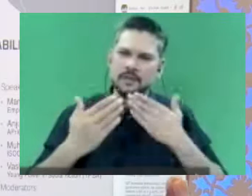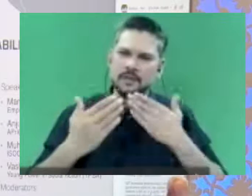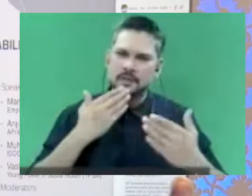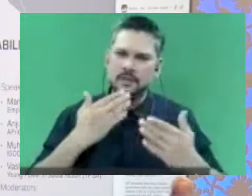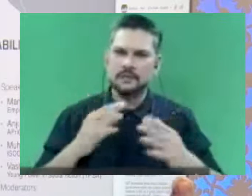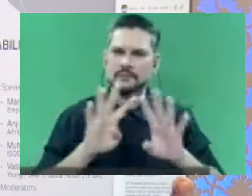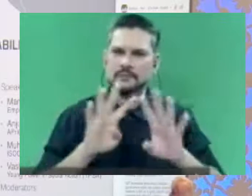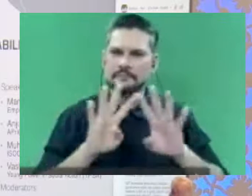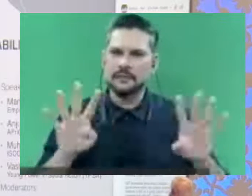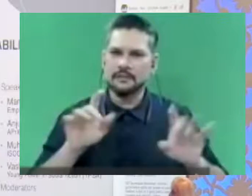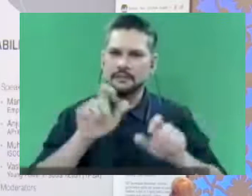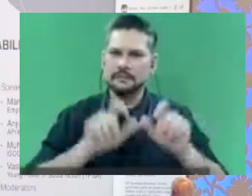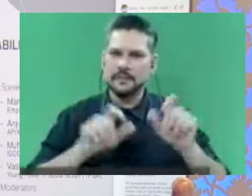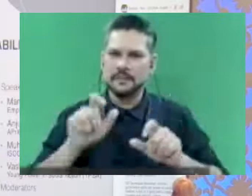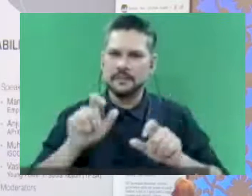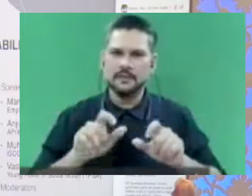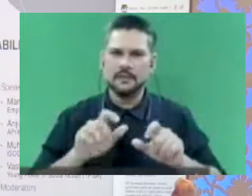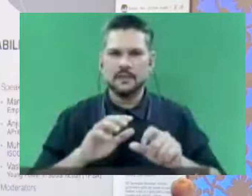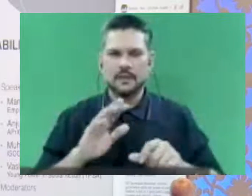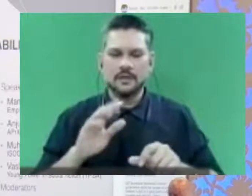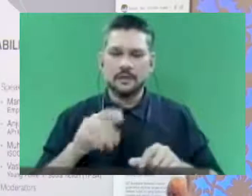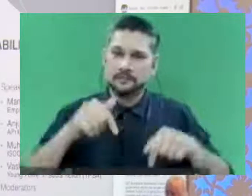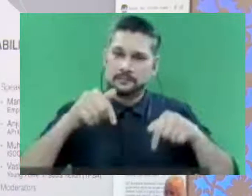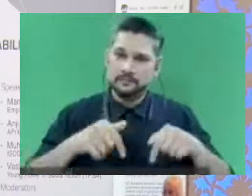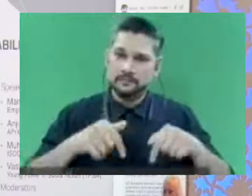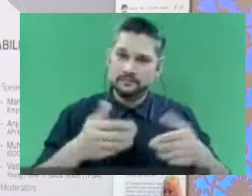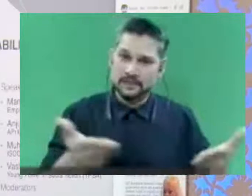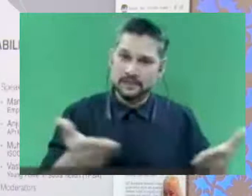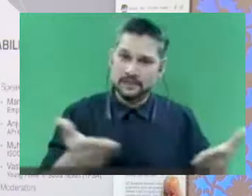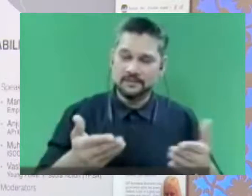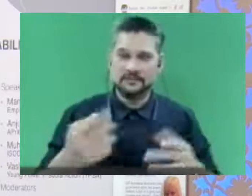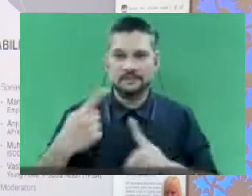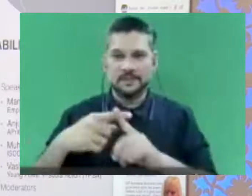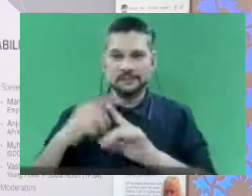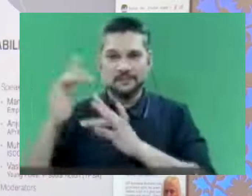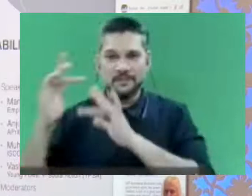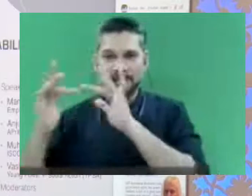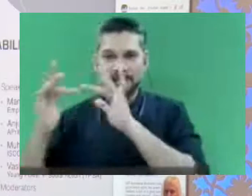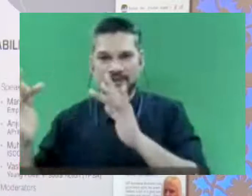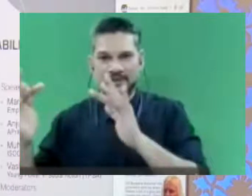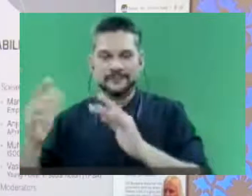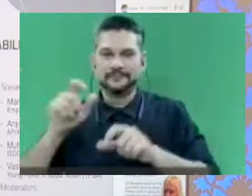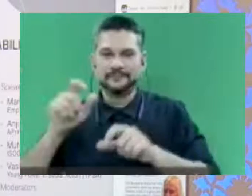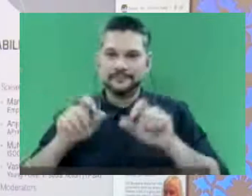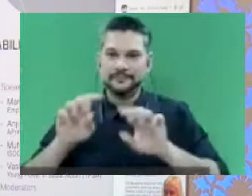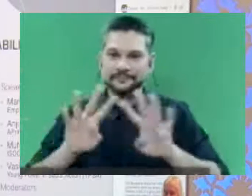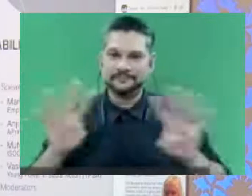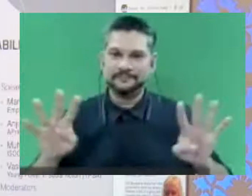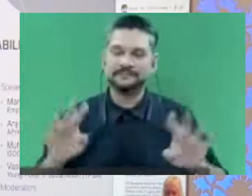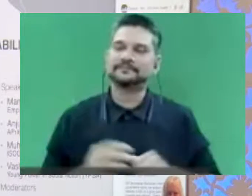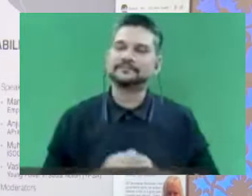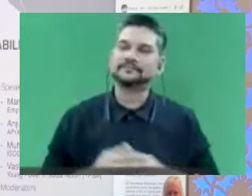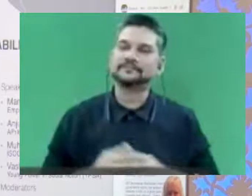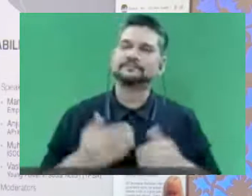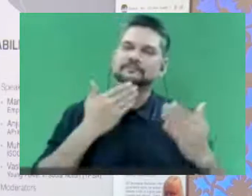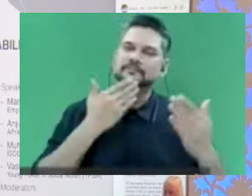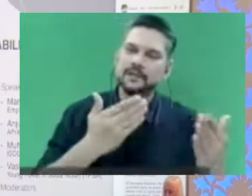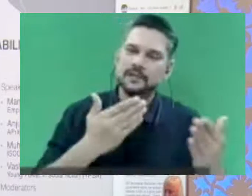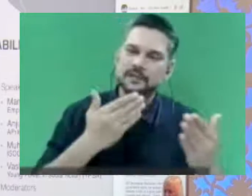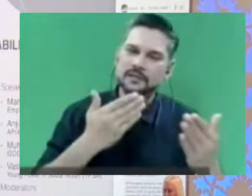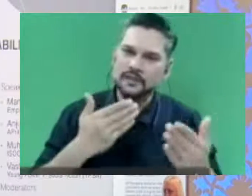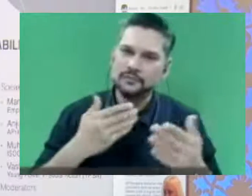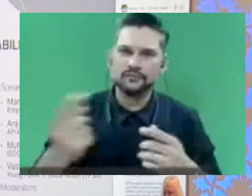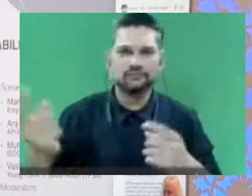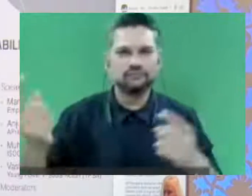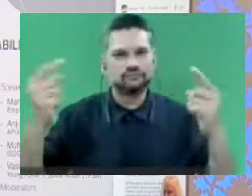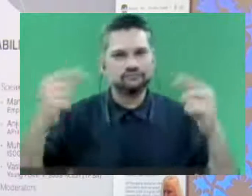panelists, both here and remotely. And thank you very much for your participation, attendance,